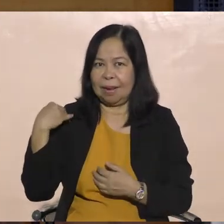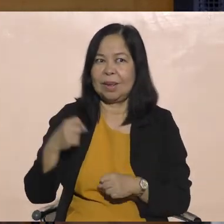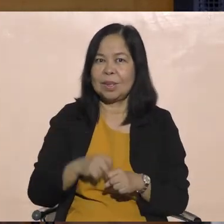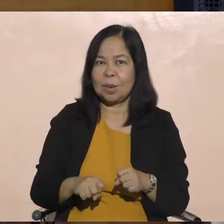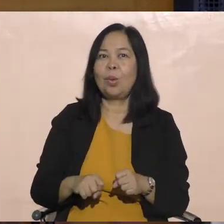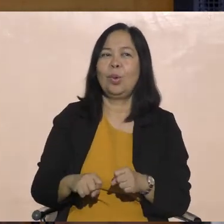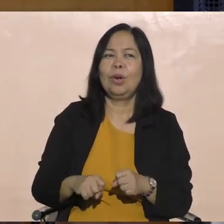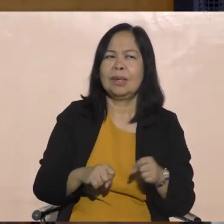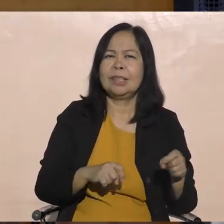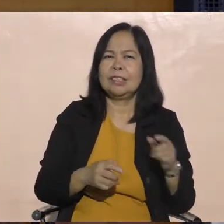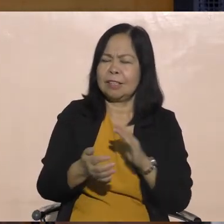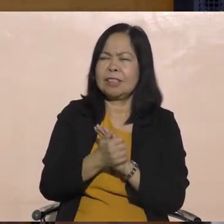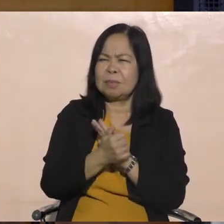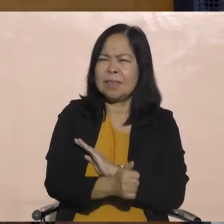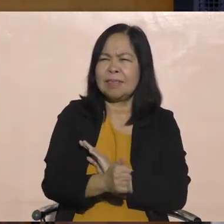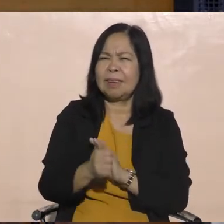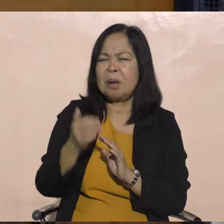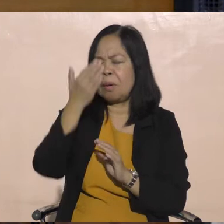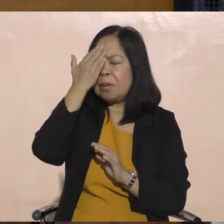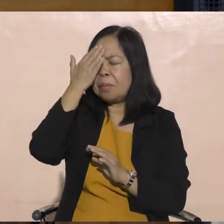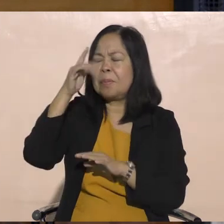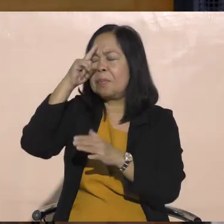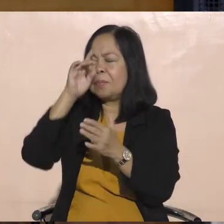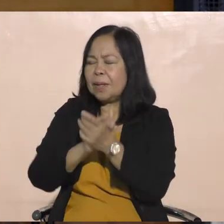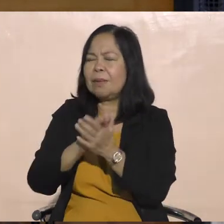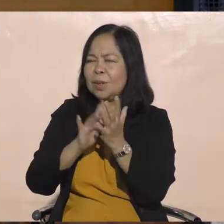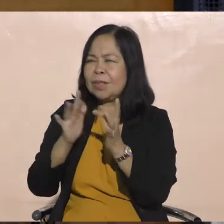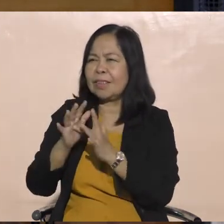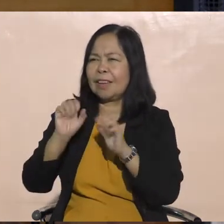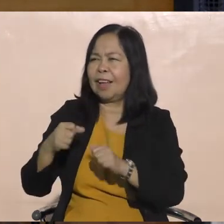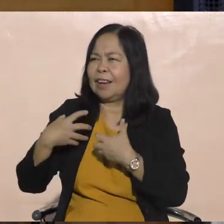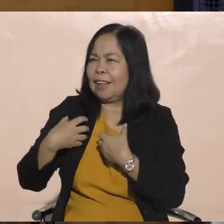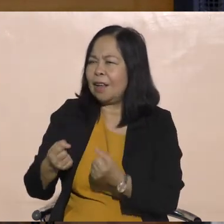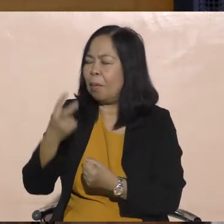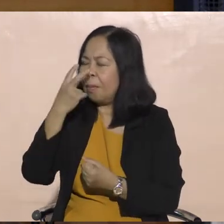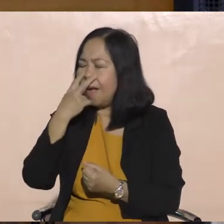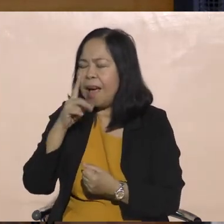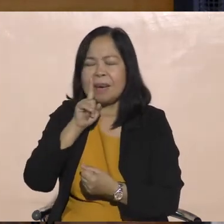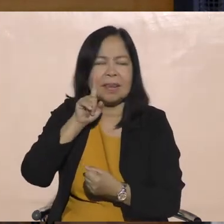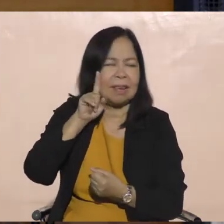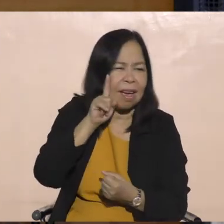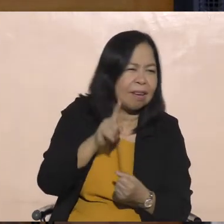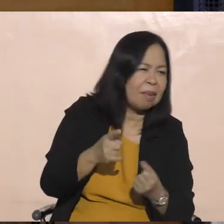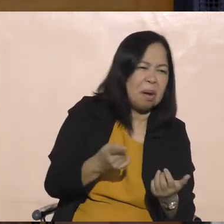their faith to a higher level. Amen? Hallelujah. Naanad na sila mga kaigsunan. For how